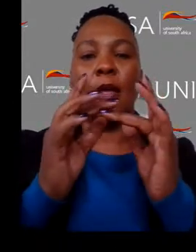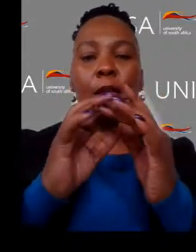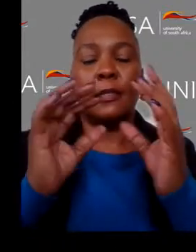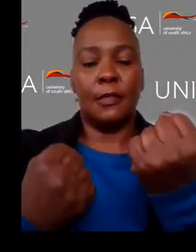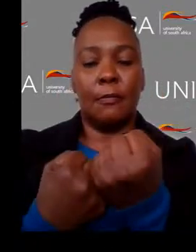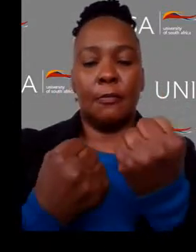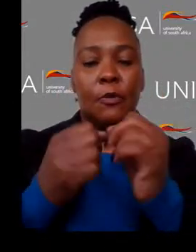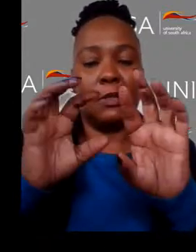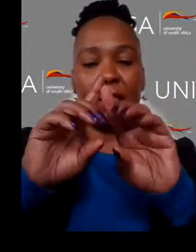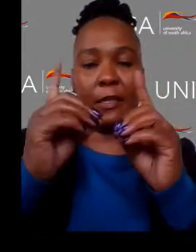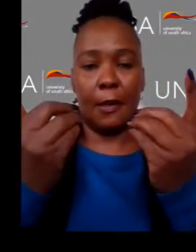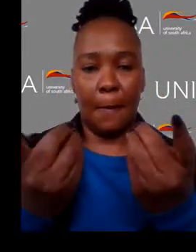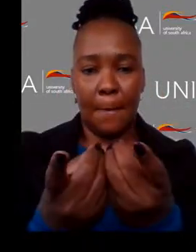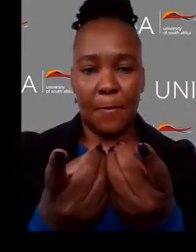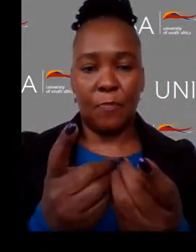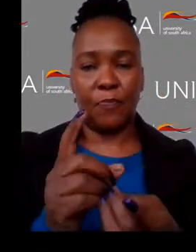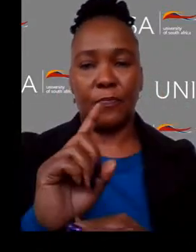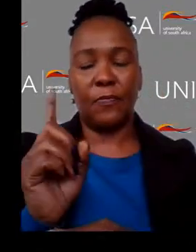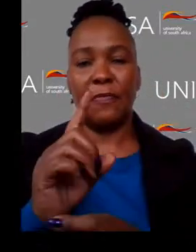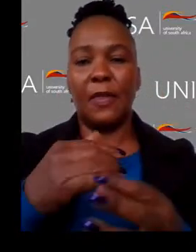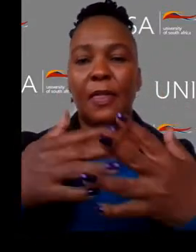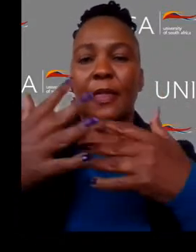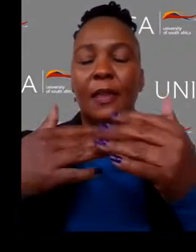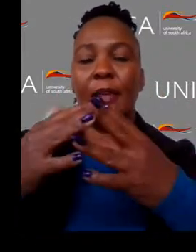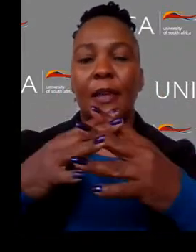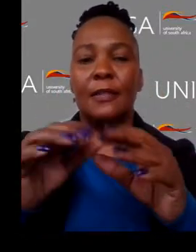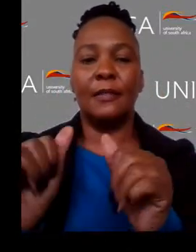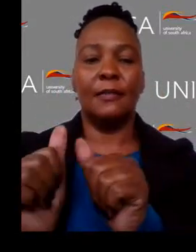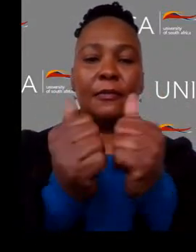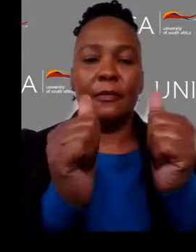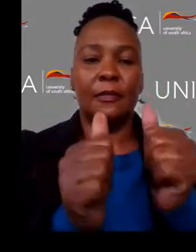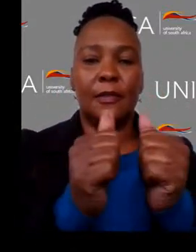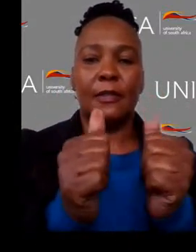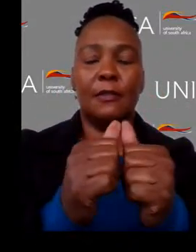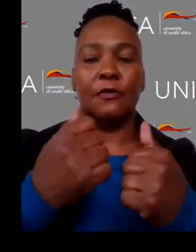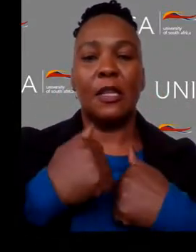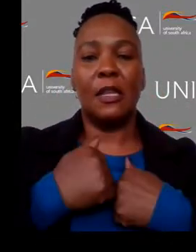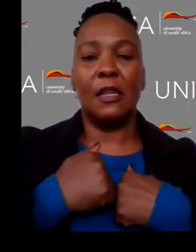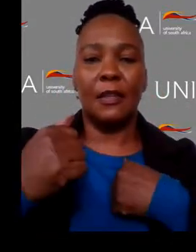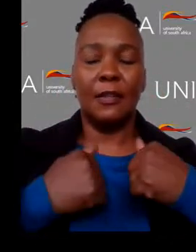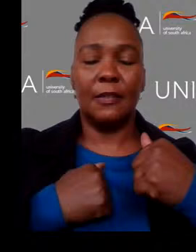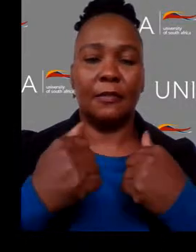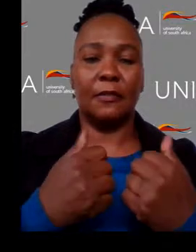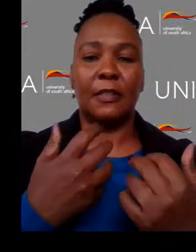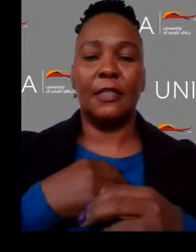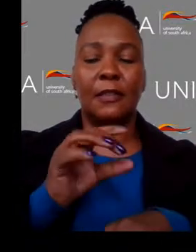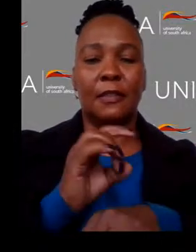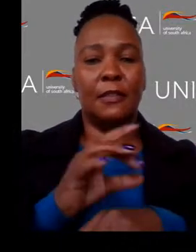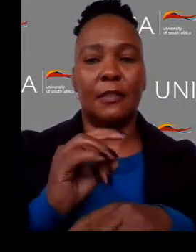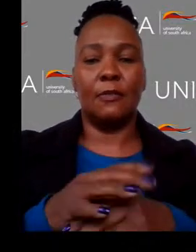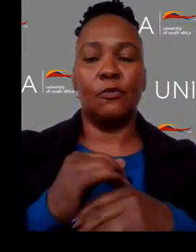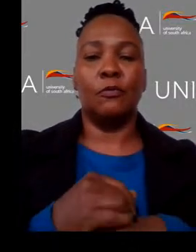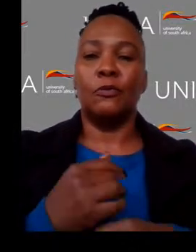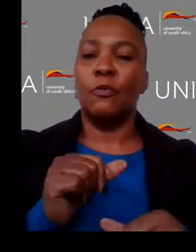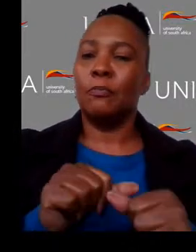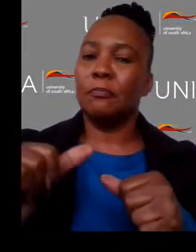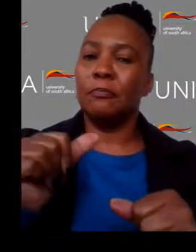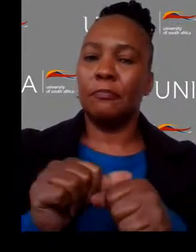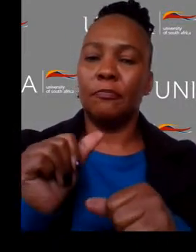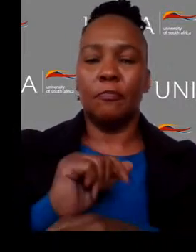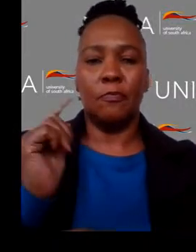department for any challenge that pertains to administrative matters. But we wish you all the best